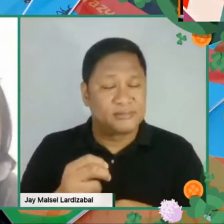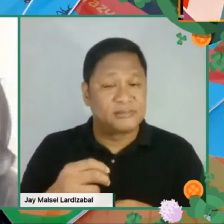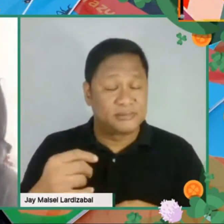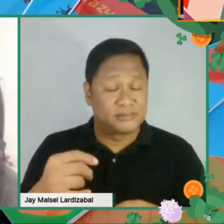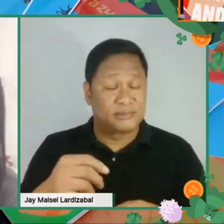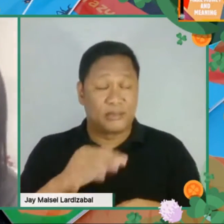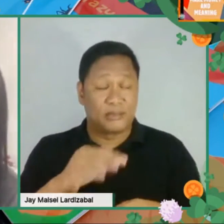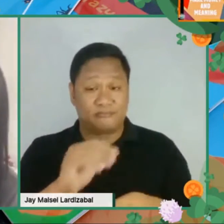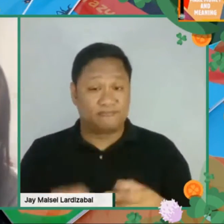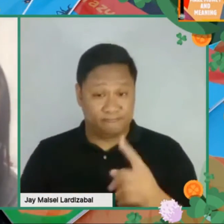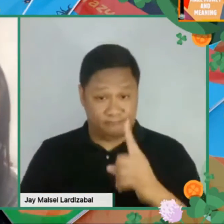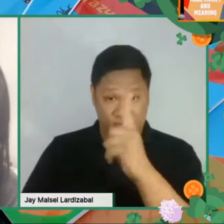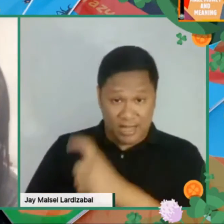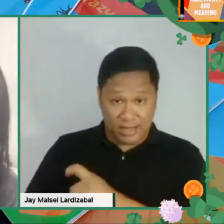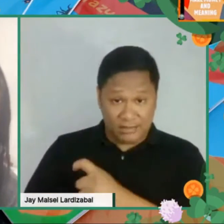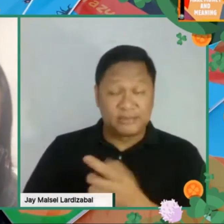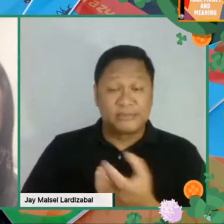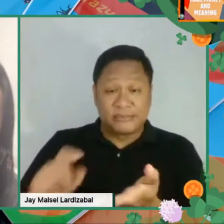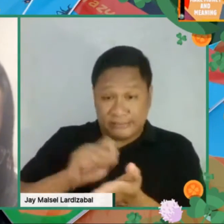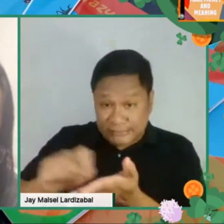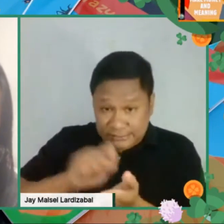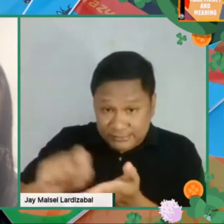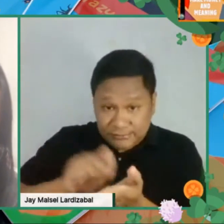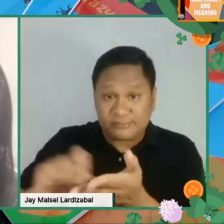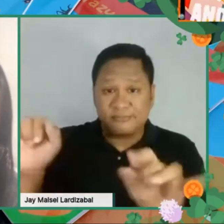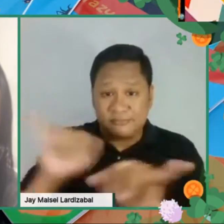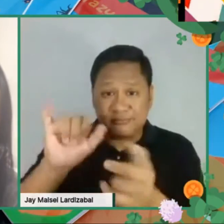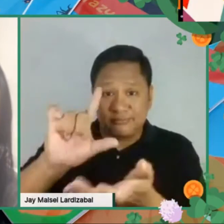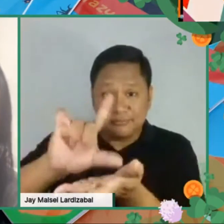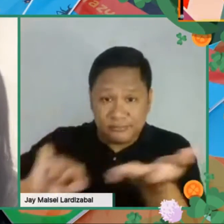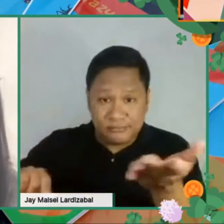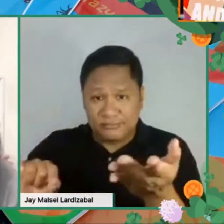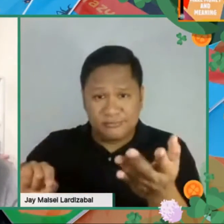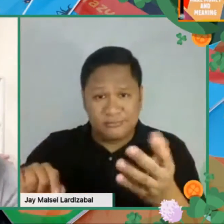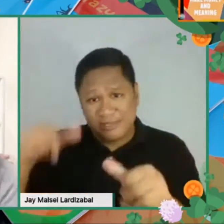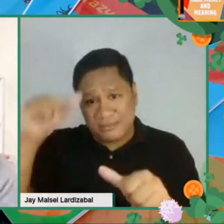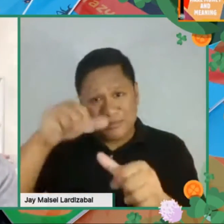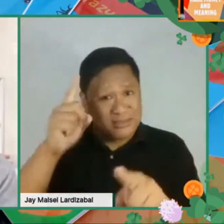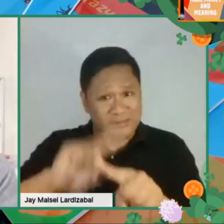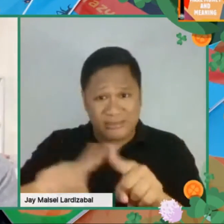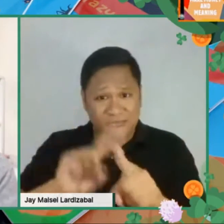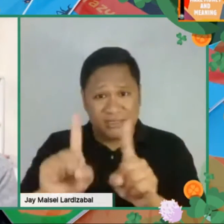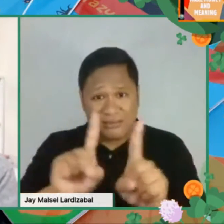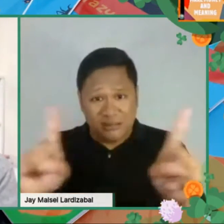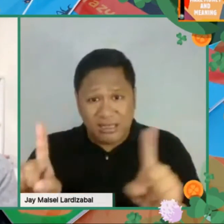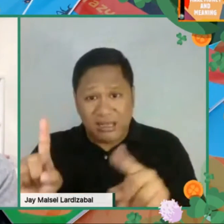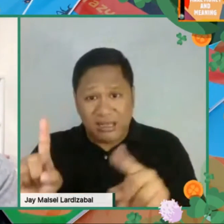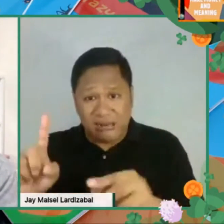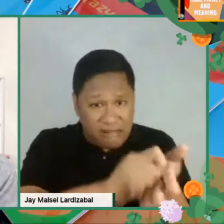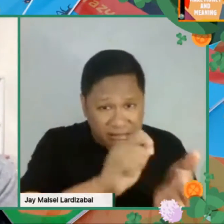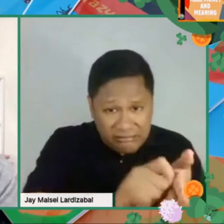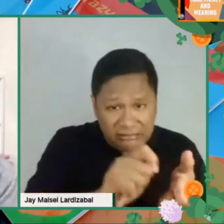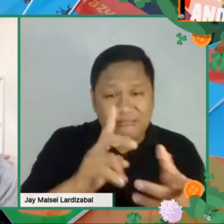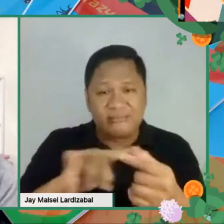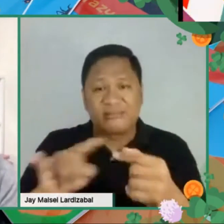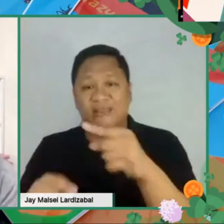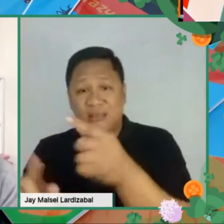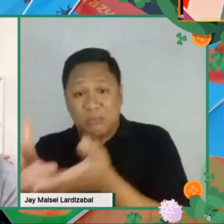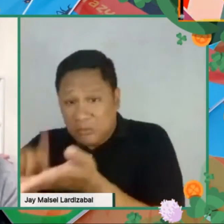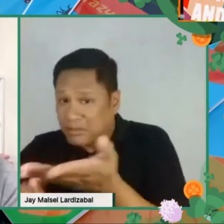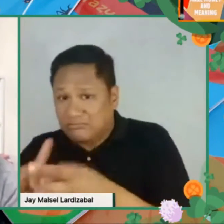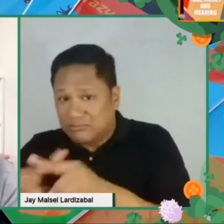mhm. writing and publishing are two different things, di ba? Oo, So yeah. you are